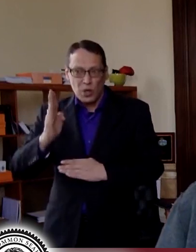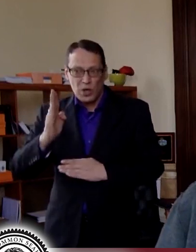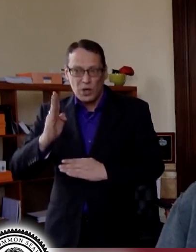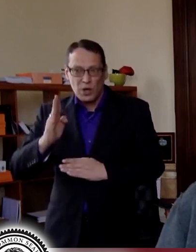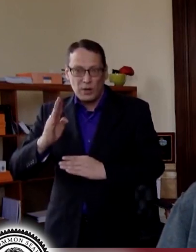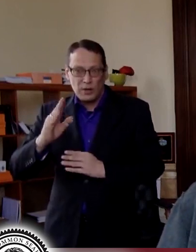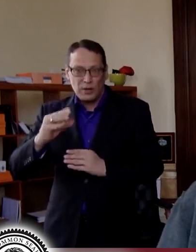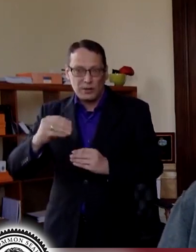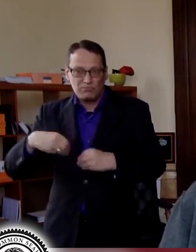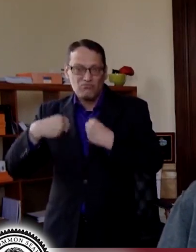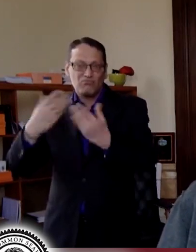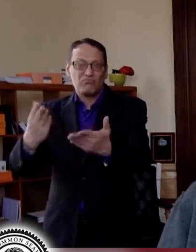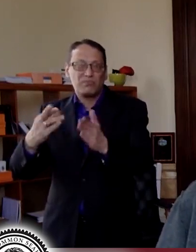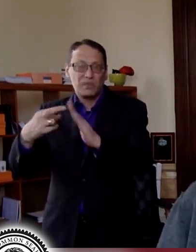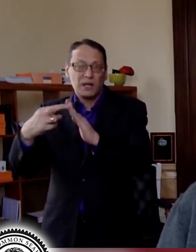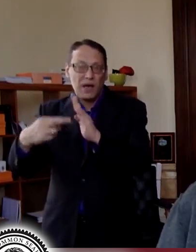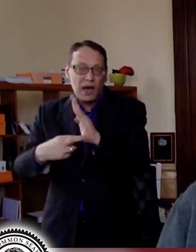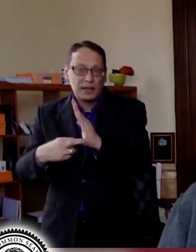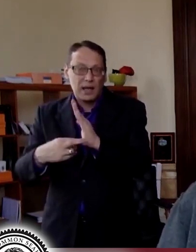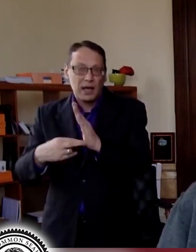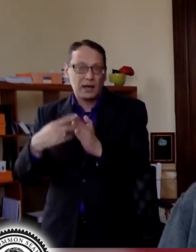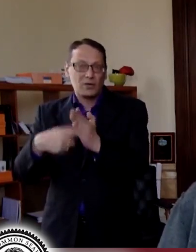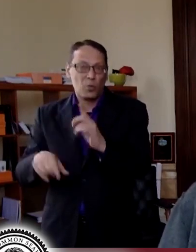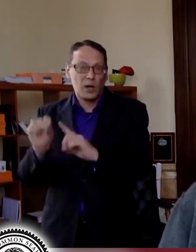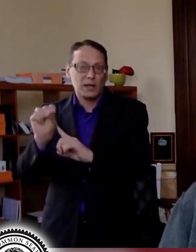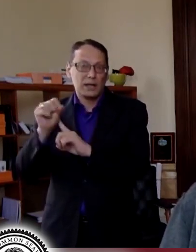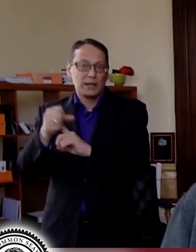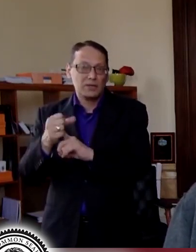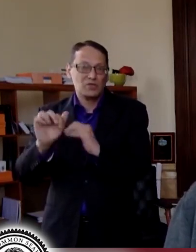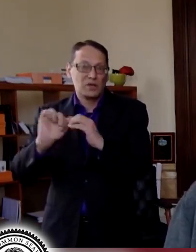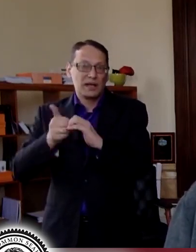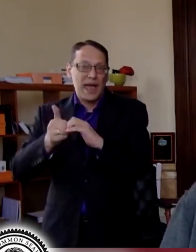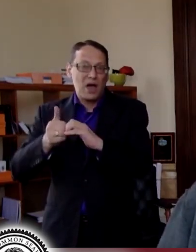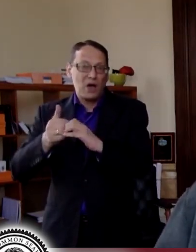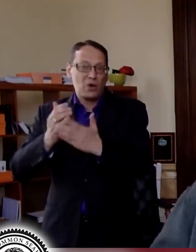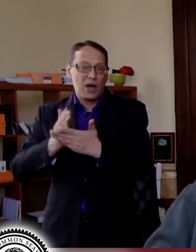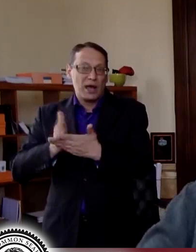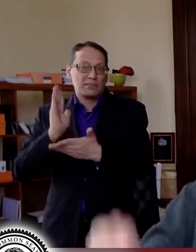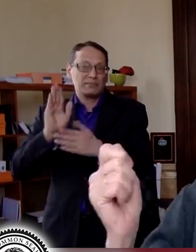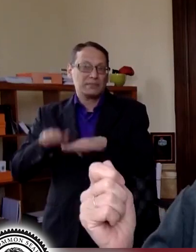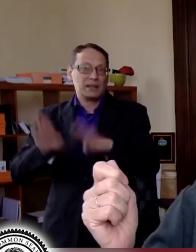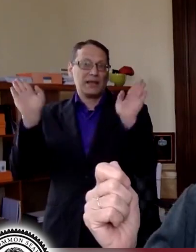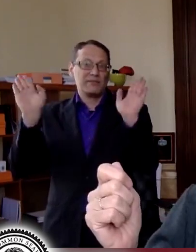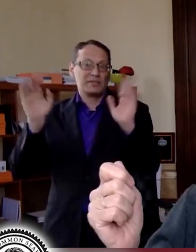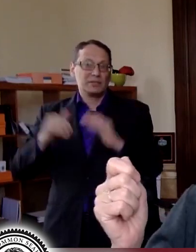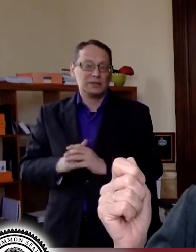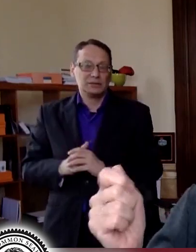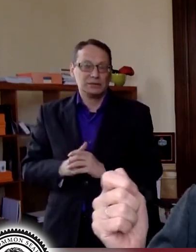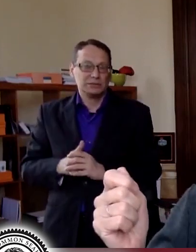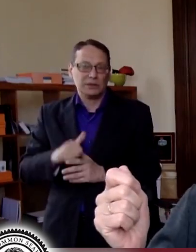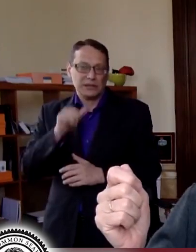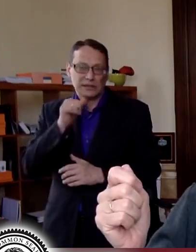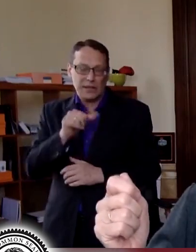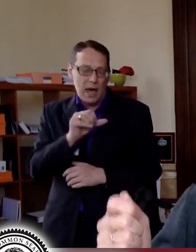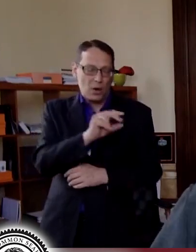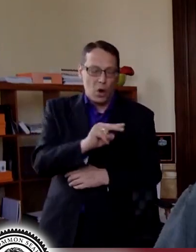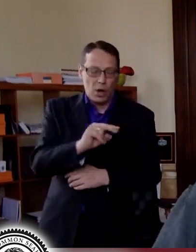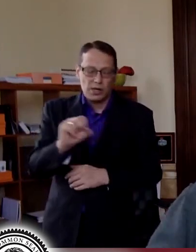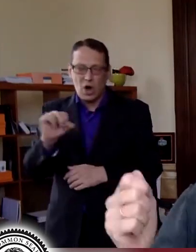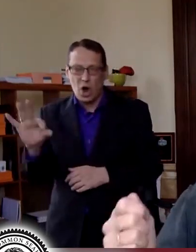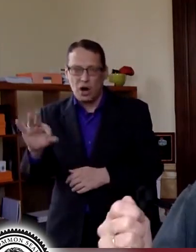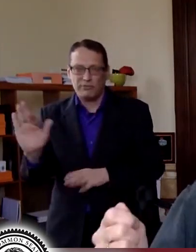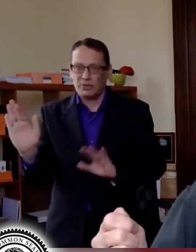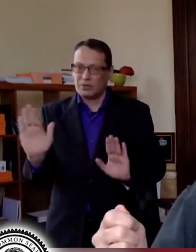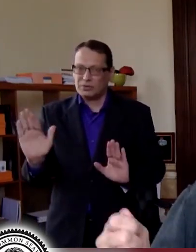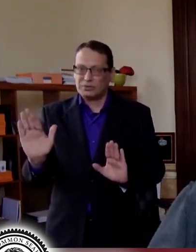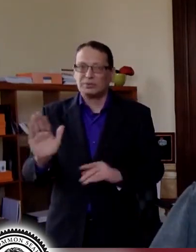out some guidelines or under what conditions the order is lifted, because I don't think it's just, light switch on. It'll be